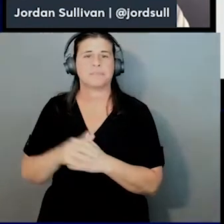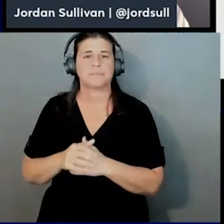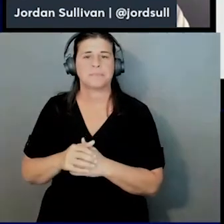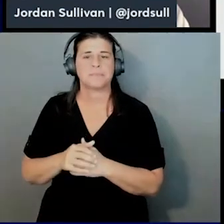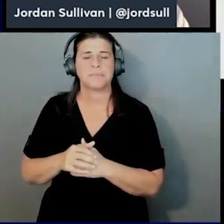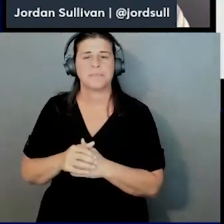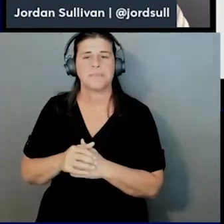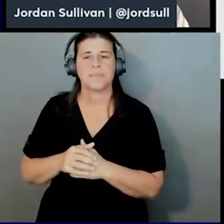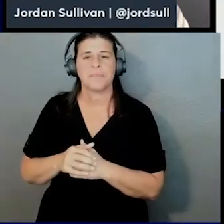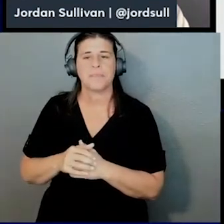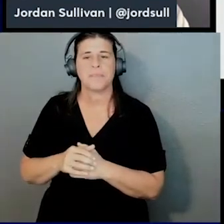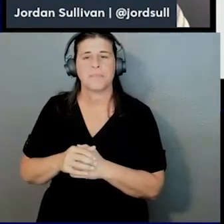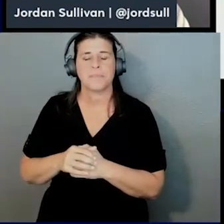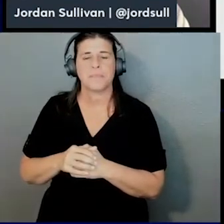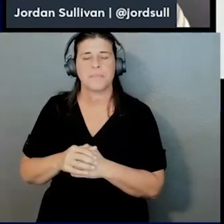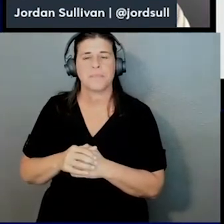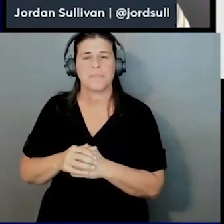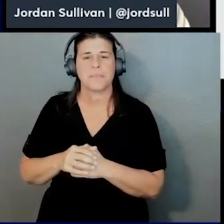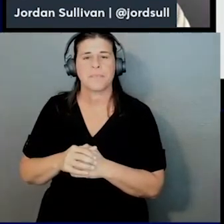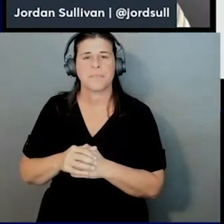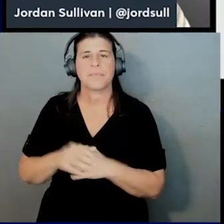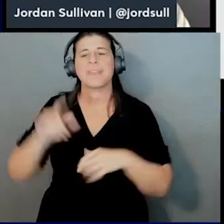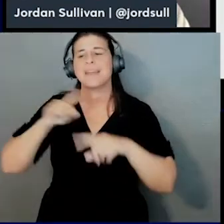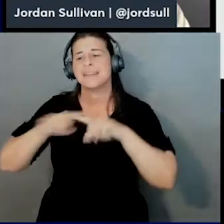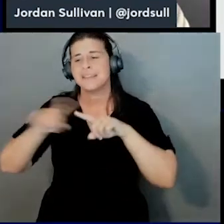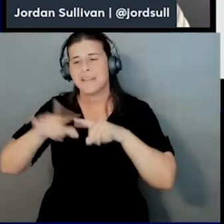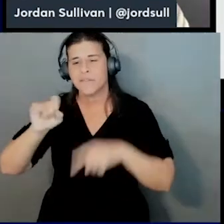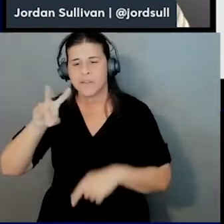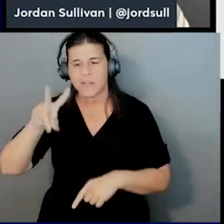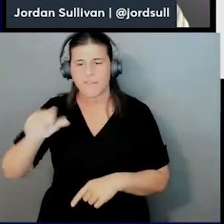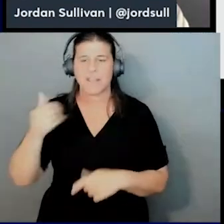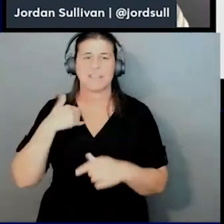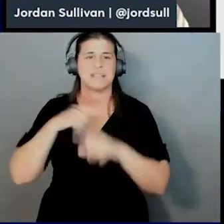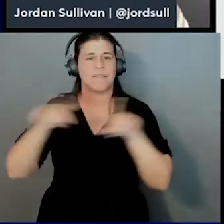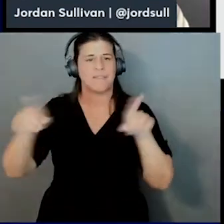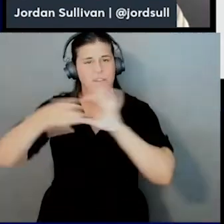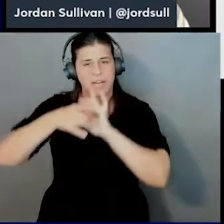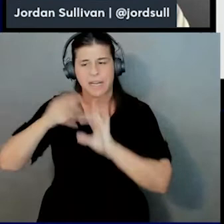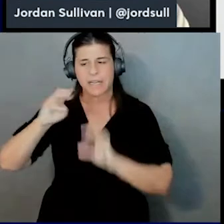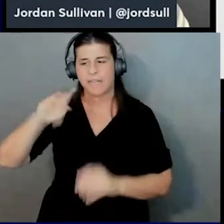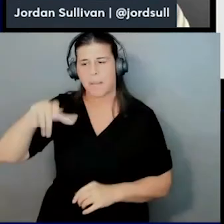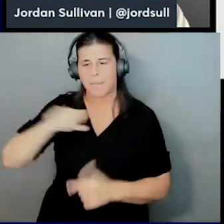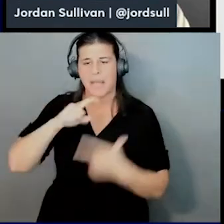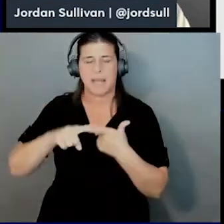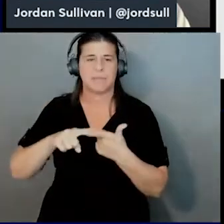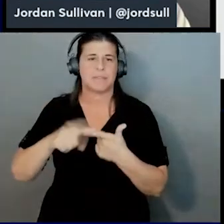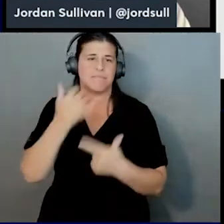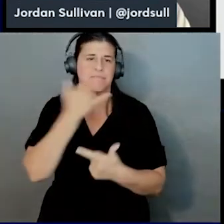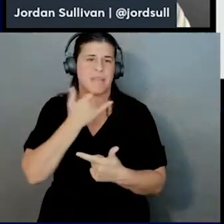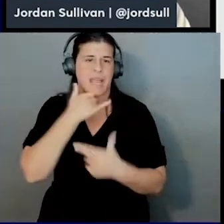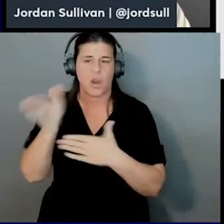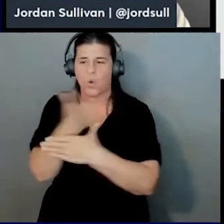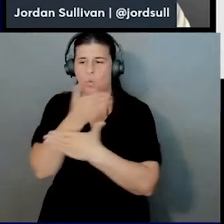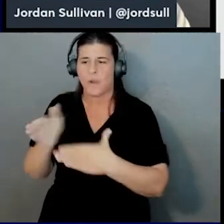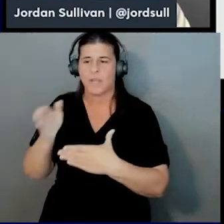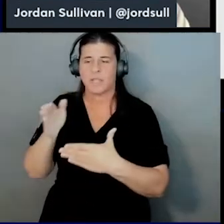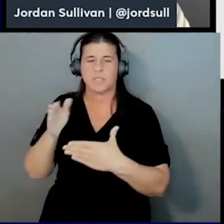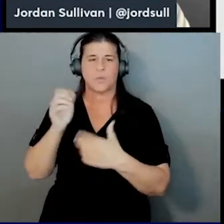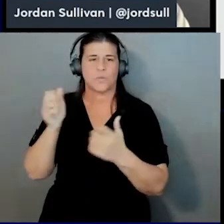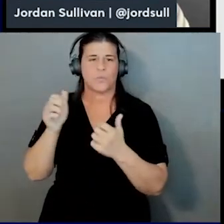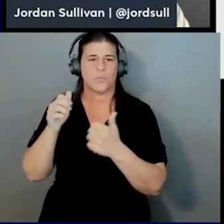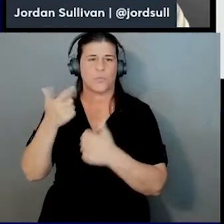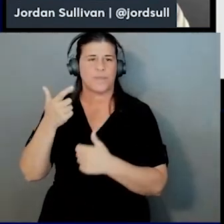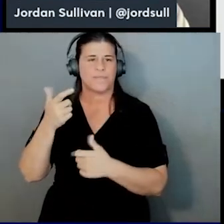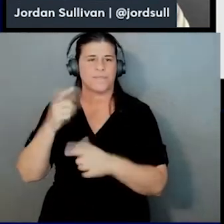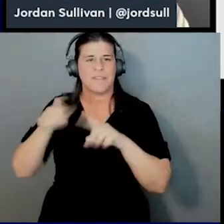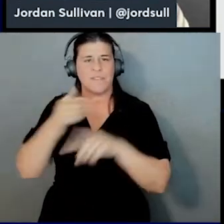devices. So different devices has different connectivity maps and maybe error rates between gates. So for the gates, so